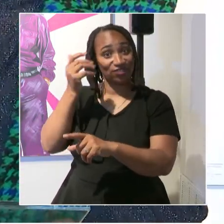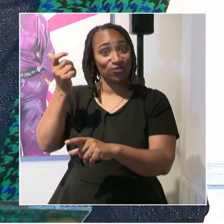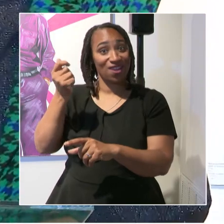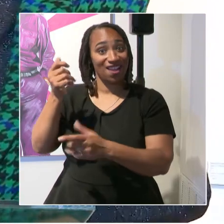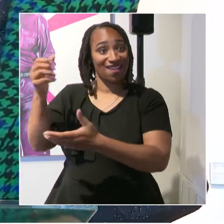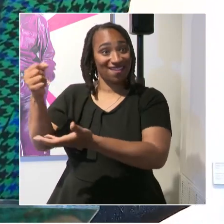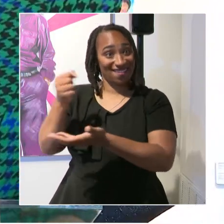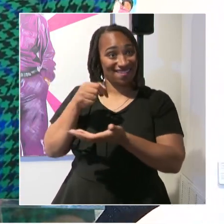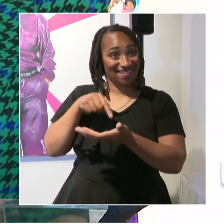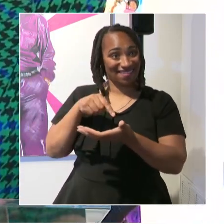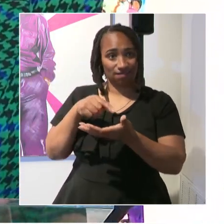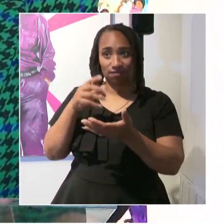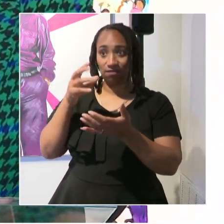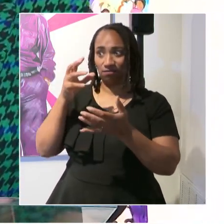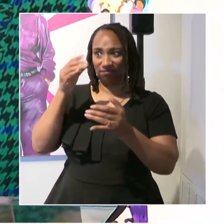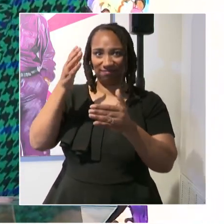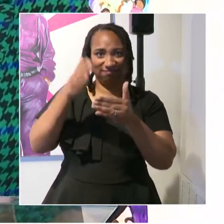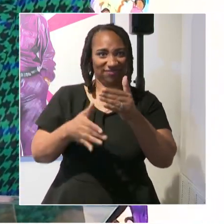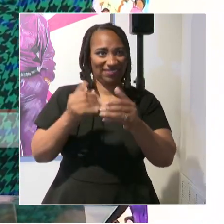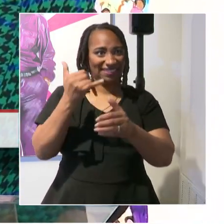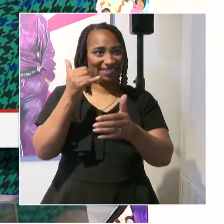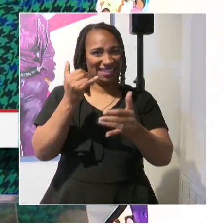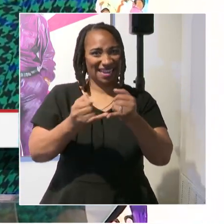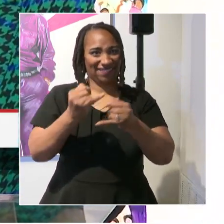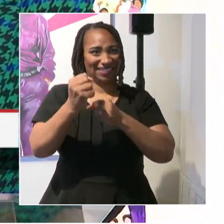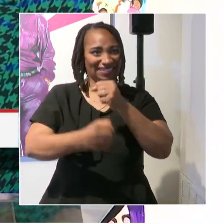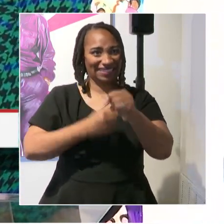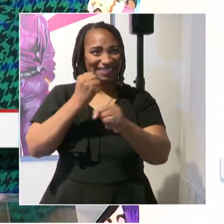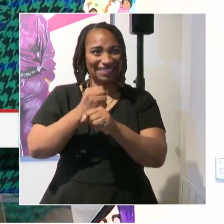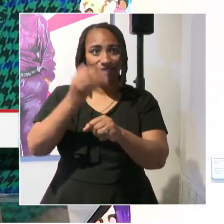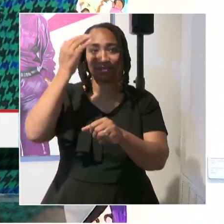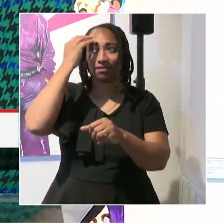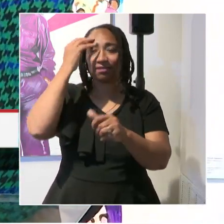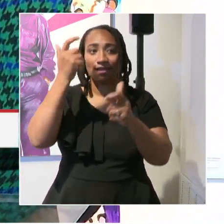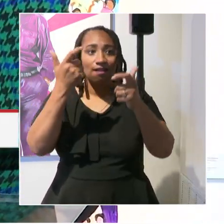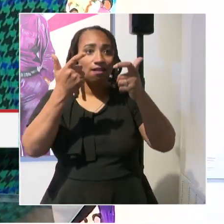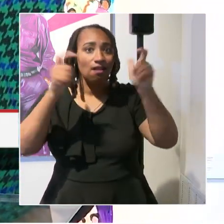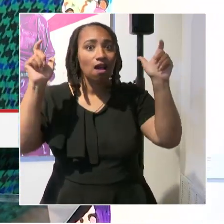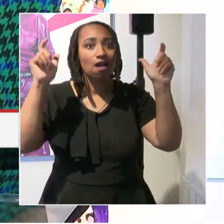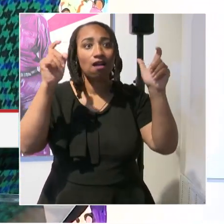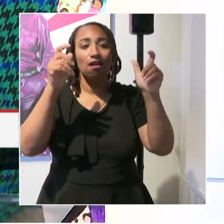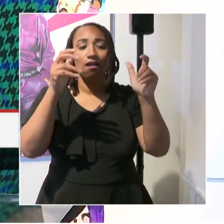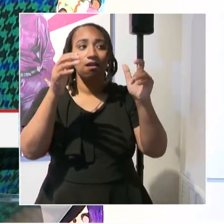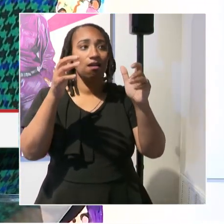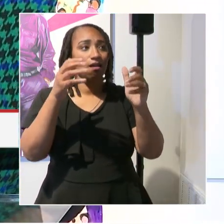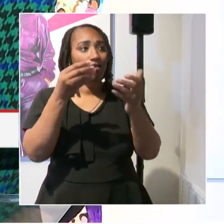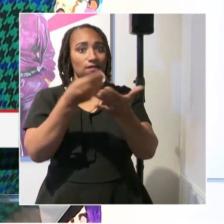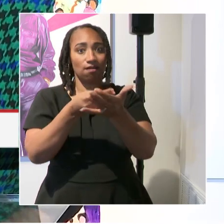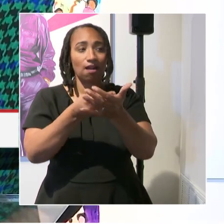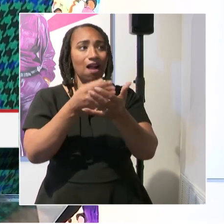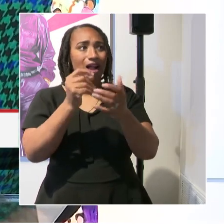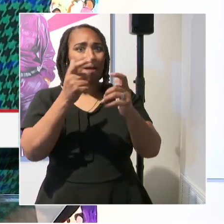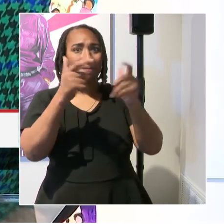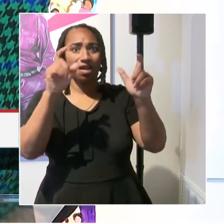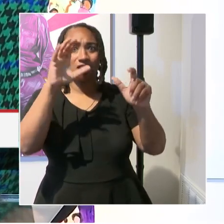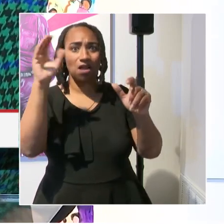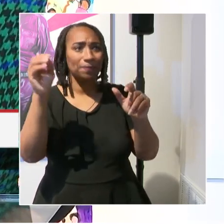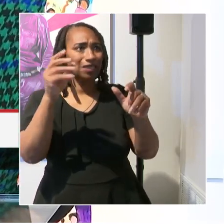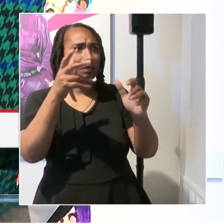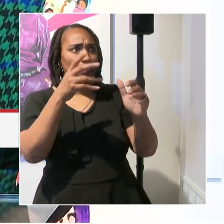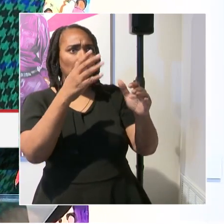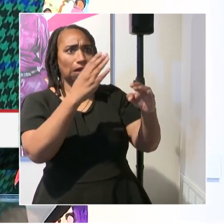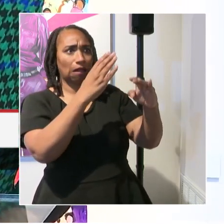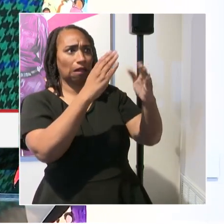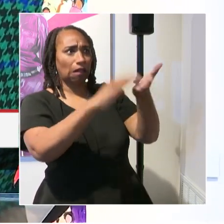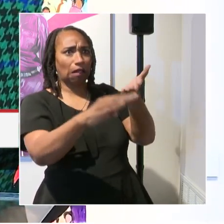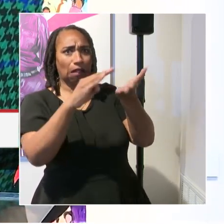a lot of maybe some of the major companies doing layoffs and cutting back as they look to next year across the country. So here, DC is investing in